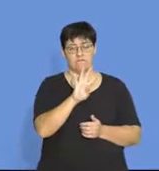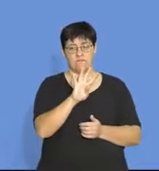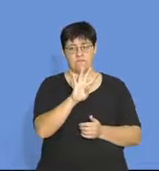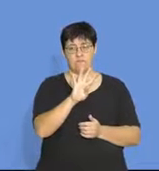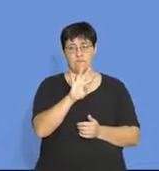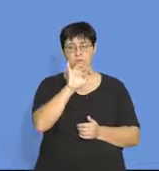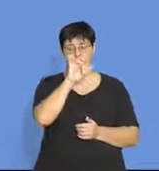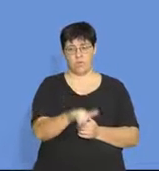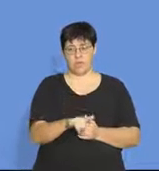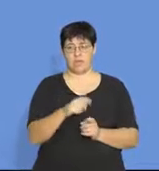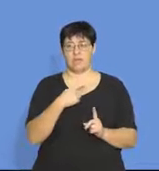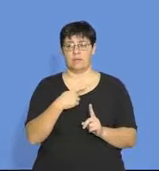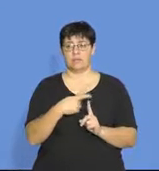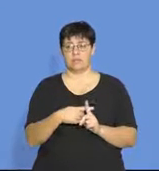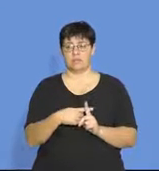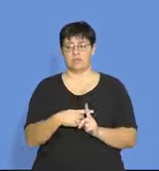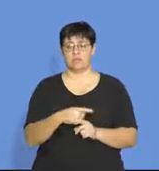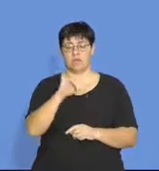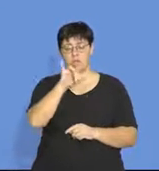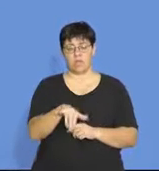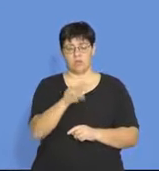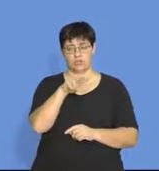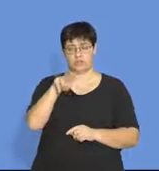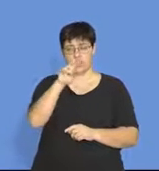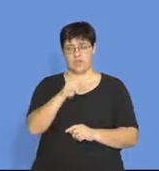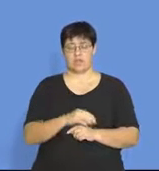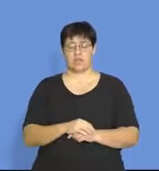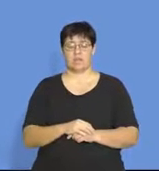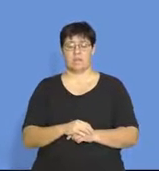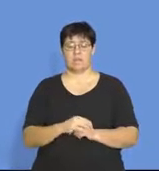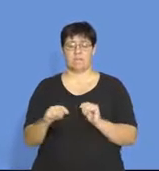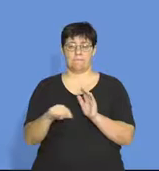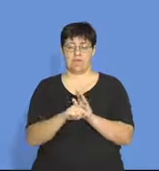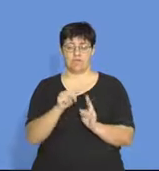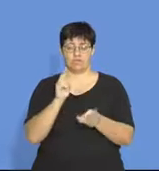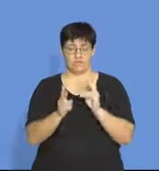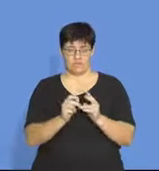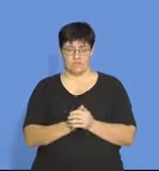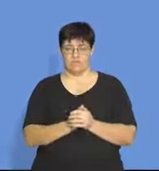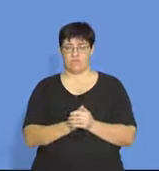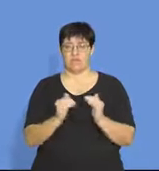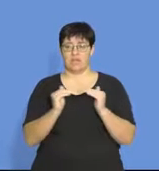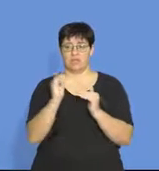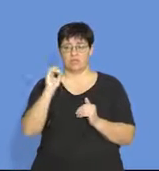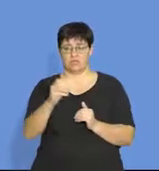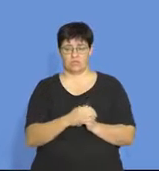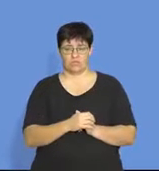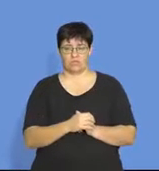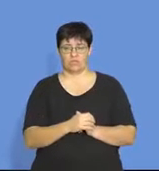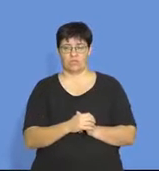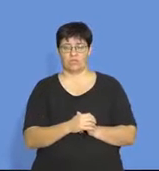me 4y plus y squared minus 12 equal to